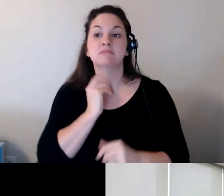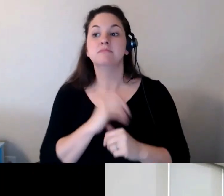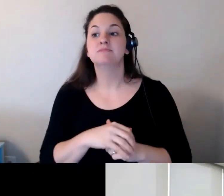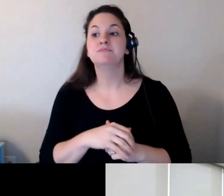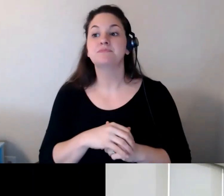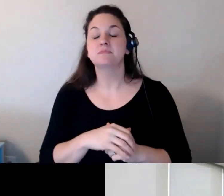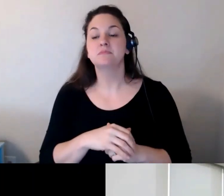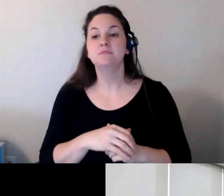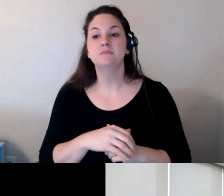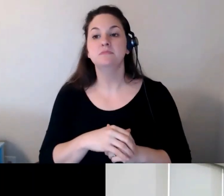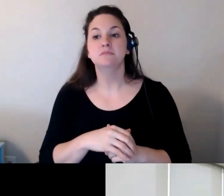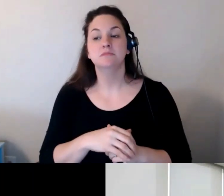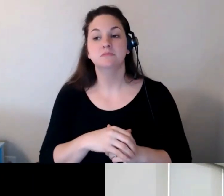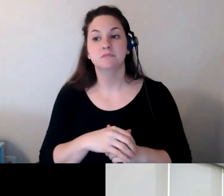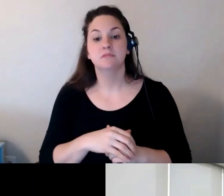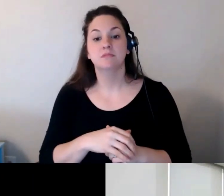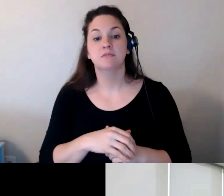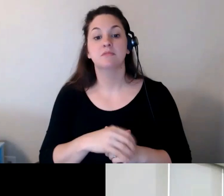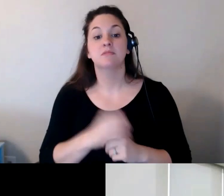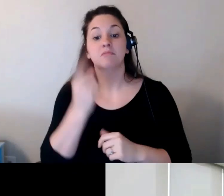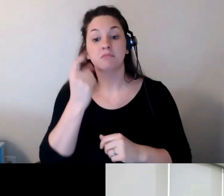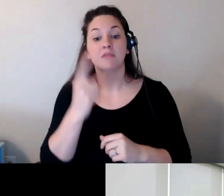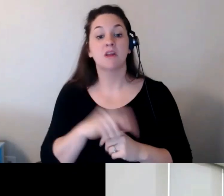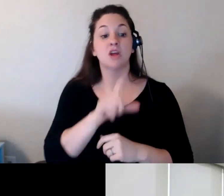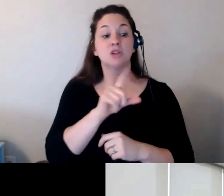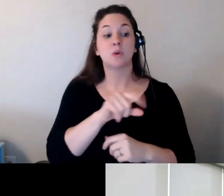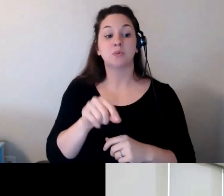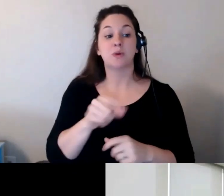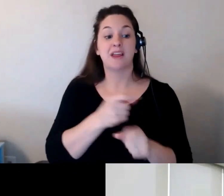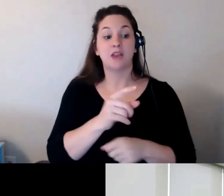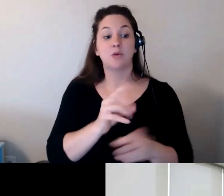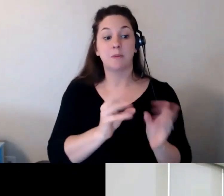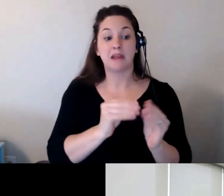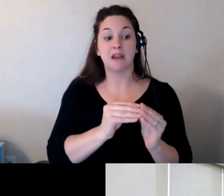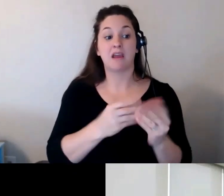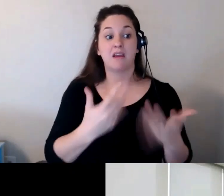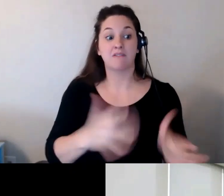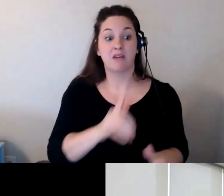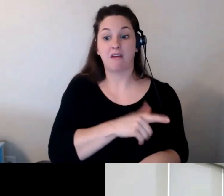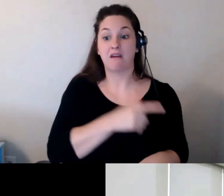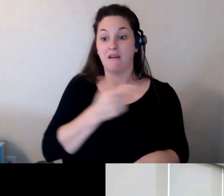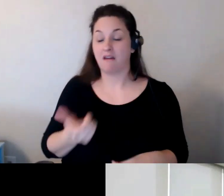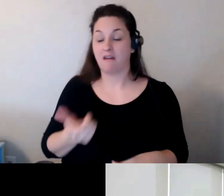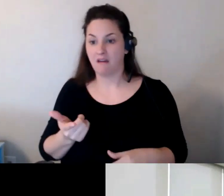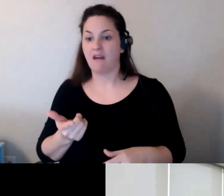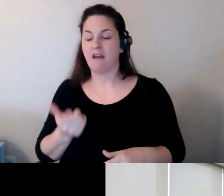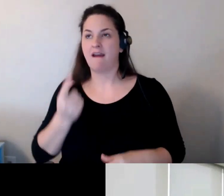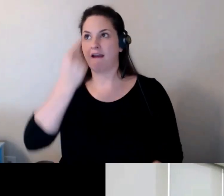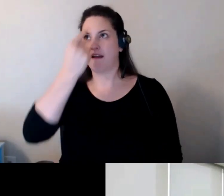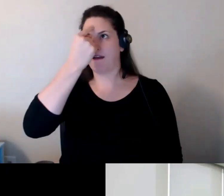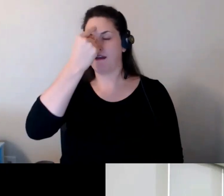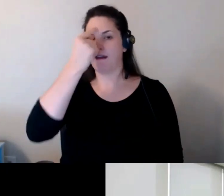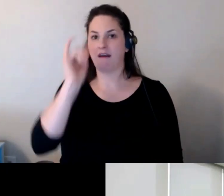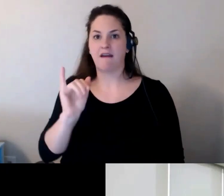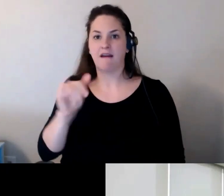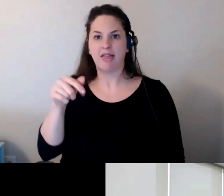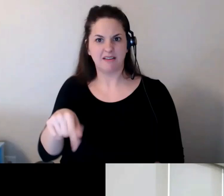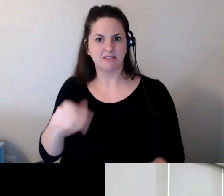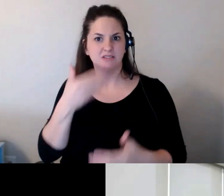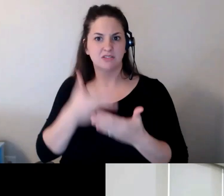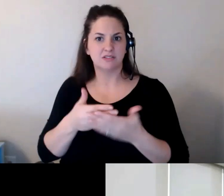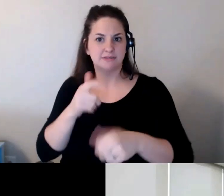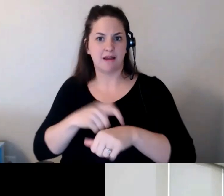As we were coming away from the 2020 annual meeting, we saw this opportunity for yourself